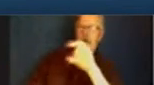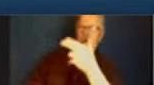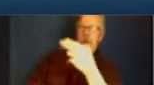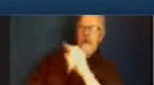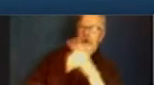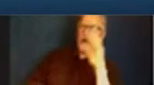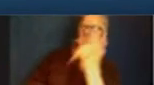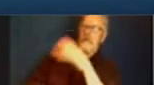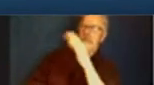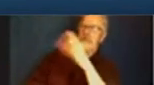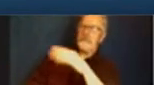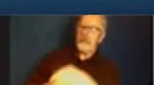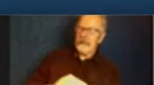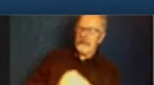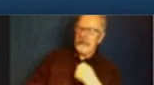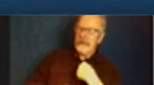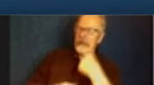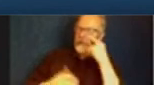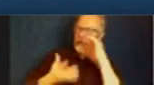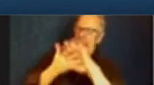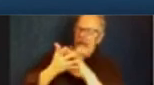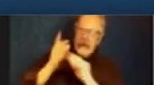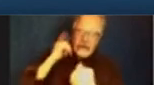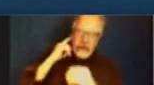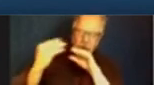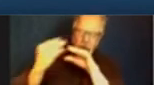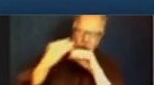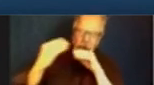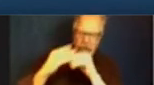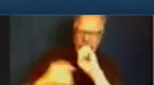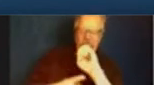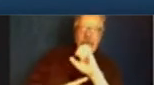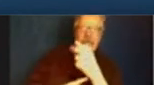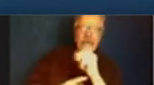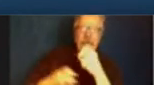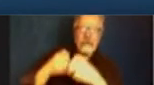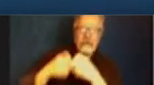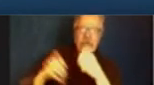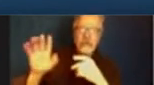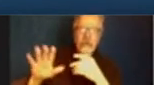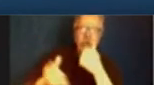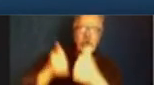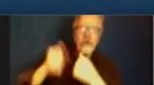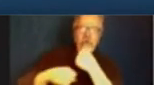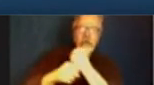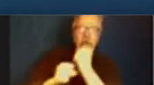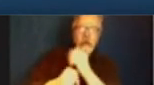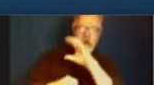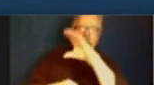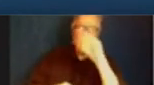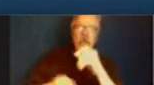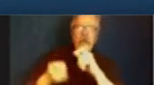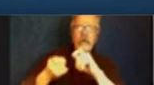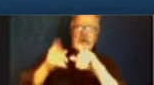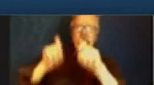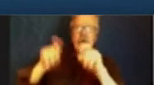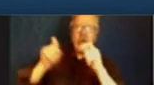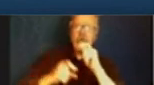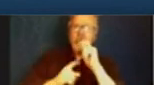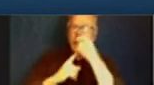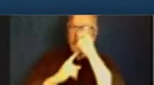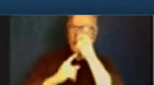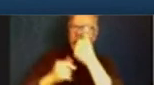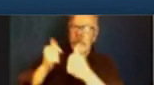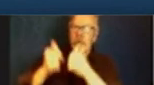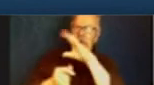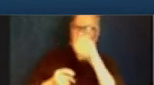for either the governor or Lacey, but which manufacturers are these tests coming from and what's the total cost of the state?